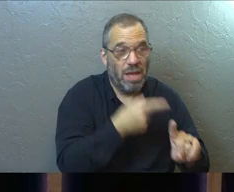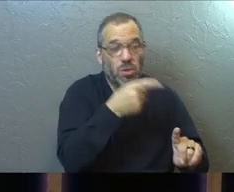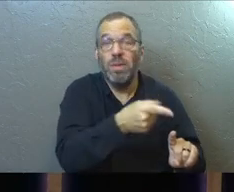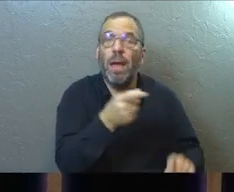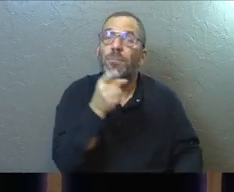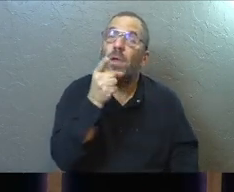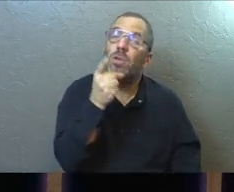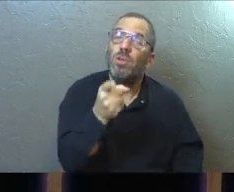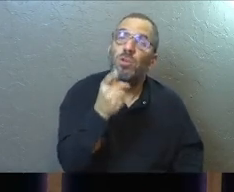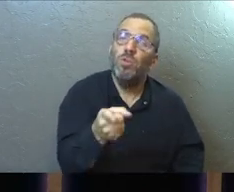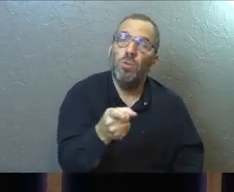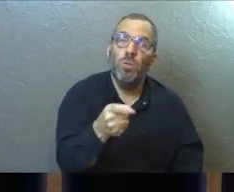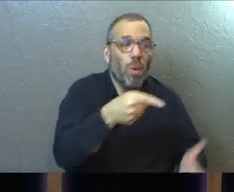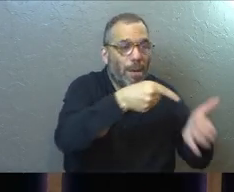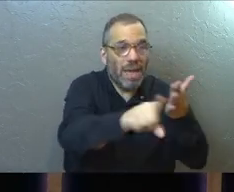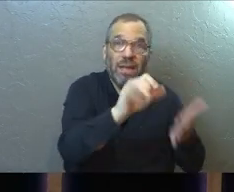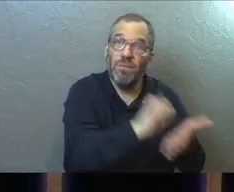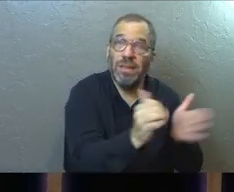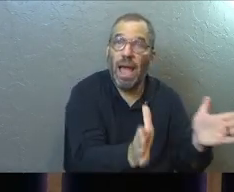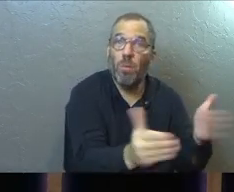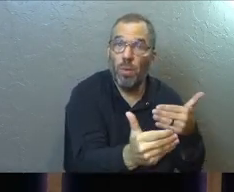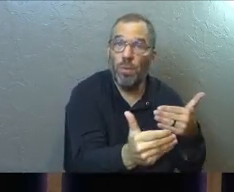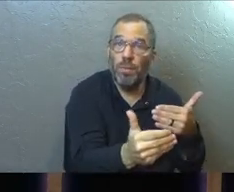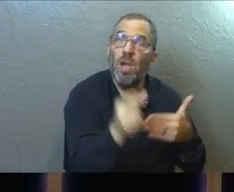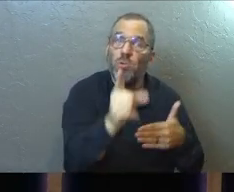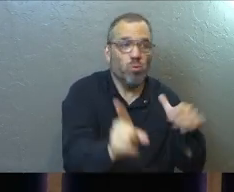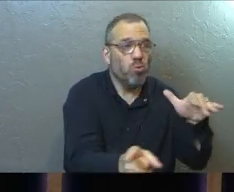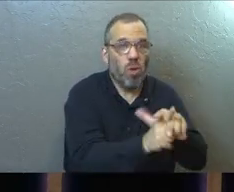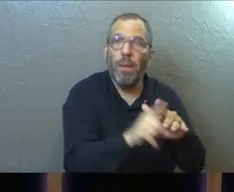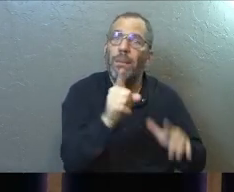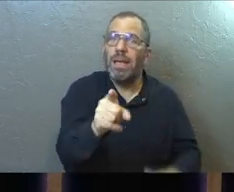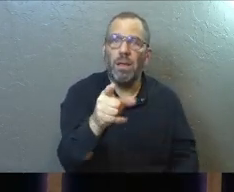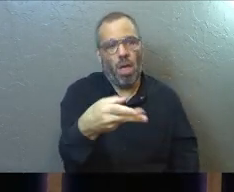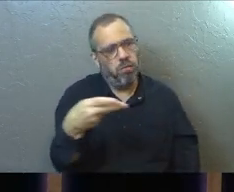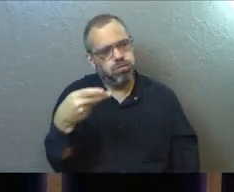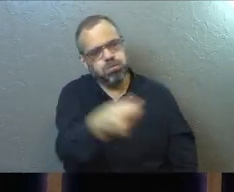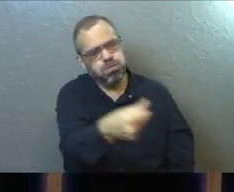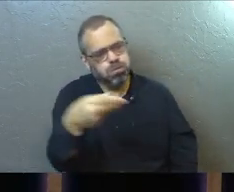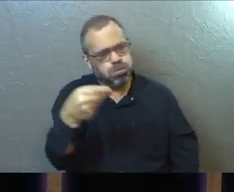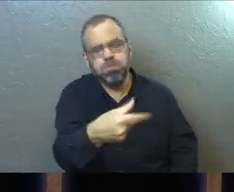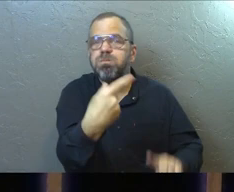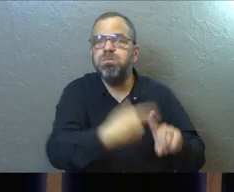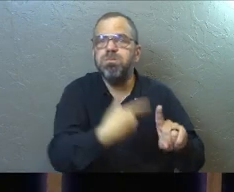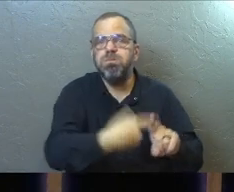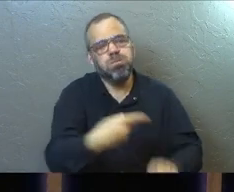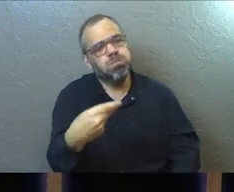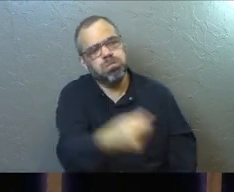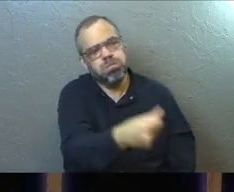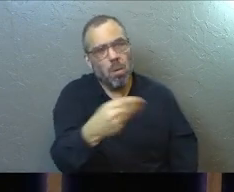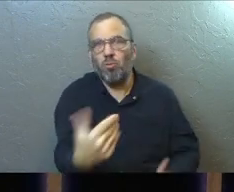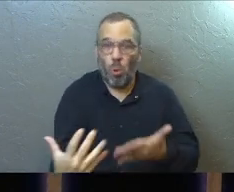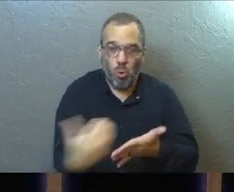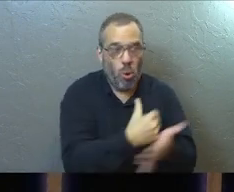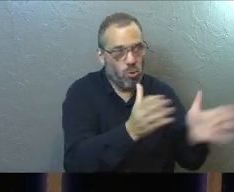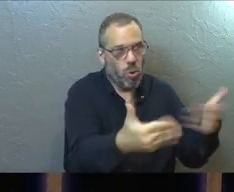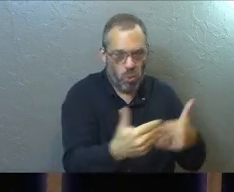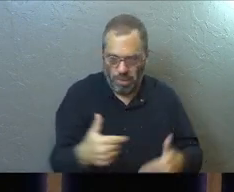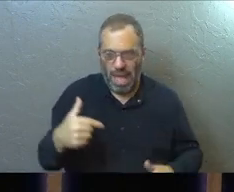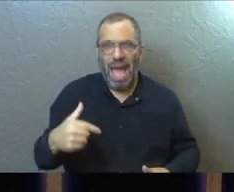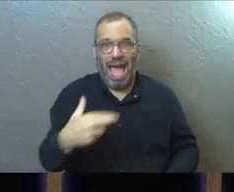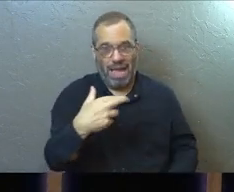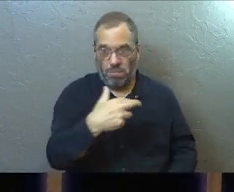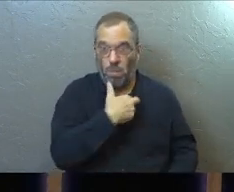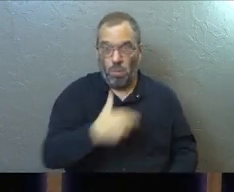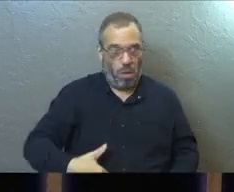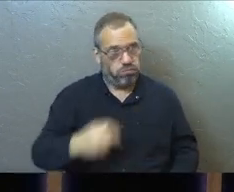there because you paid for it. You're there because you're paying rent. And so you've earned a room and they owe you